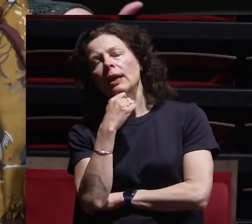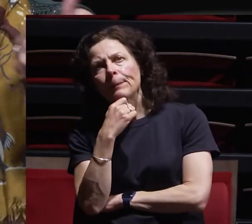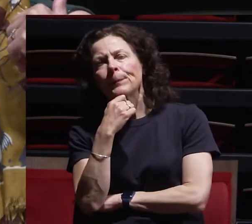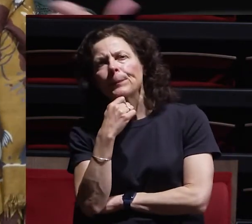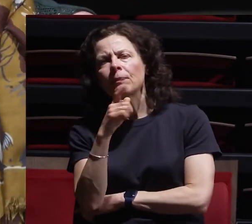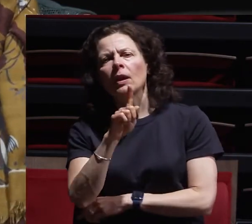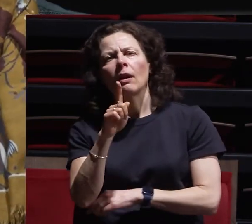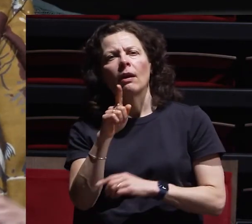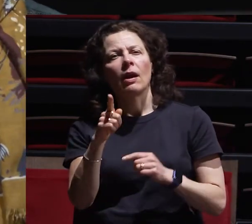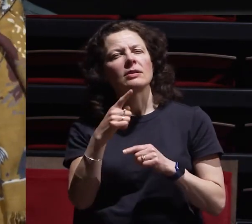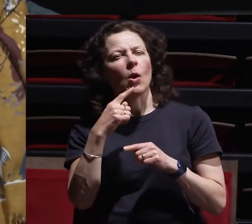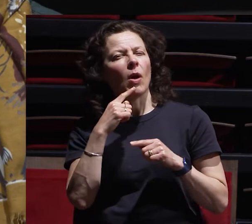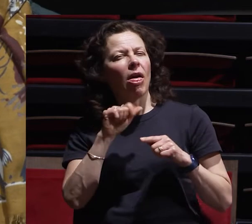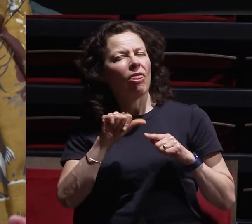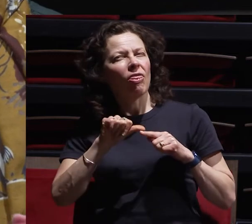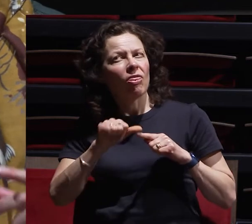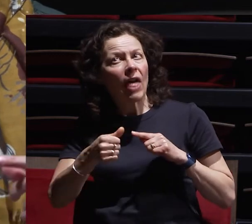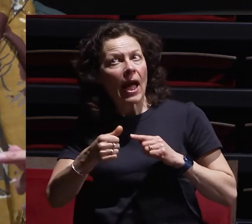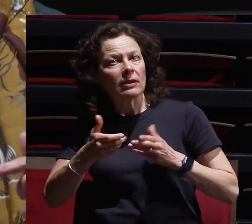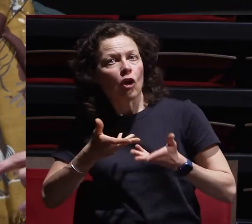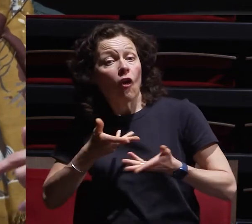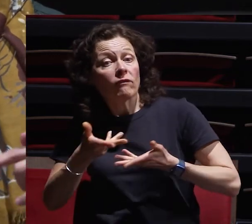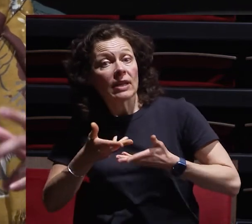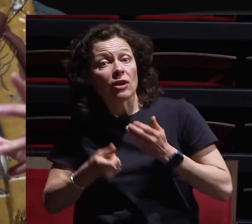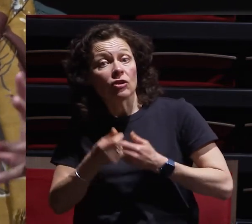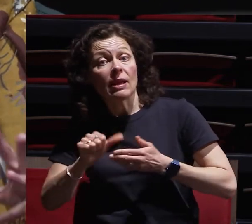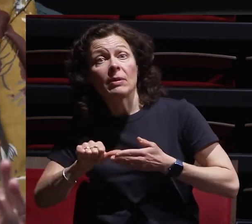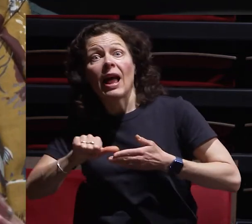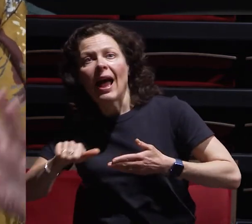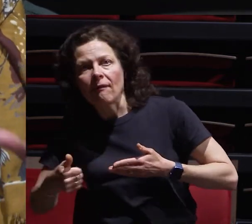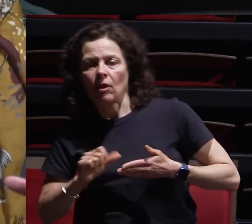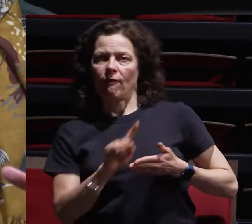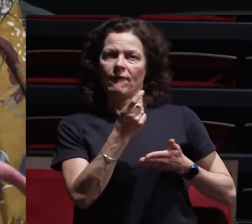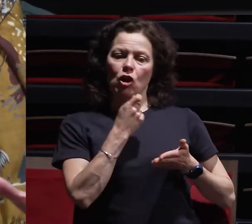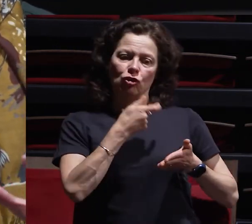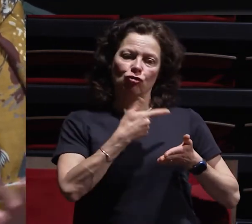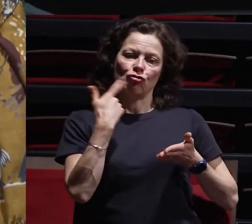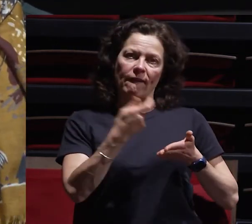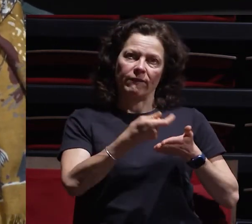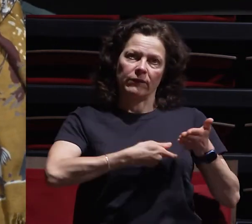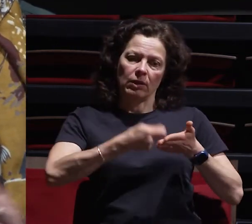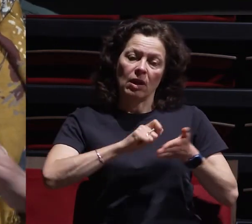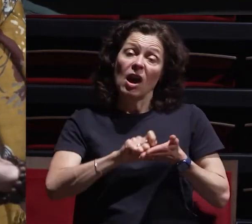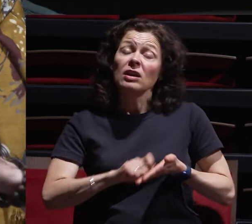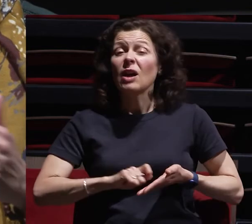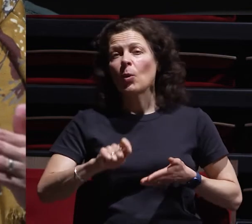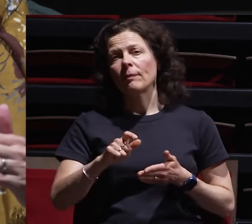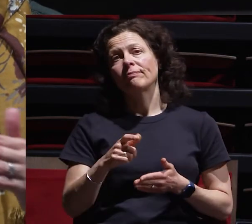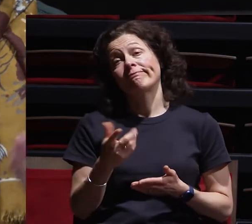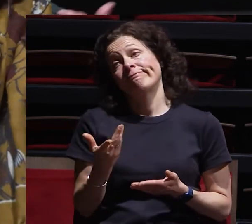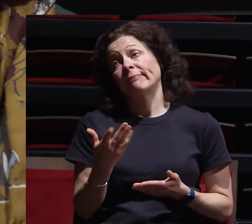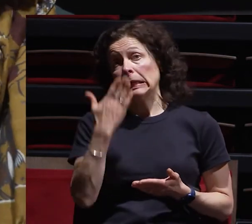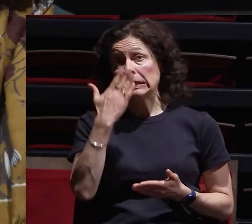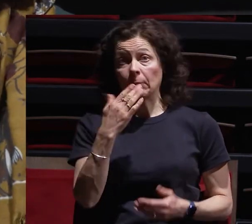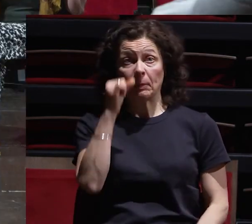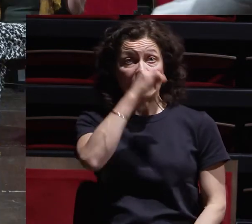was watching it. And yeah, and that conversation happens after the first draft, I think. So I guess I'm saying